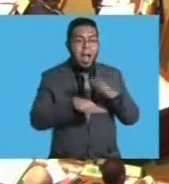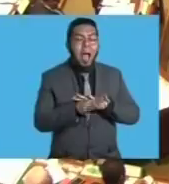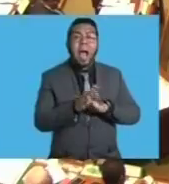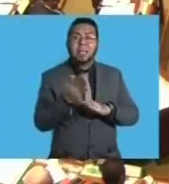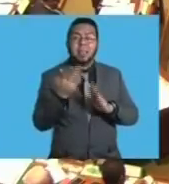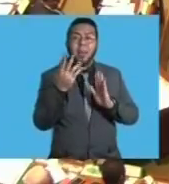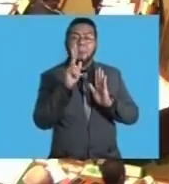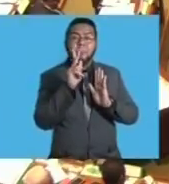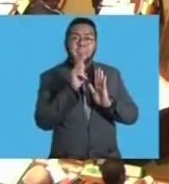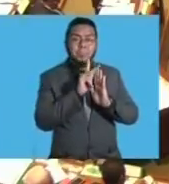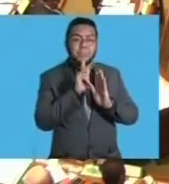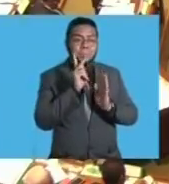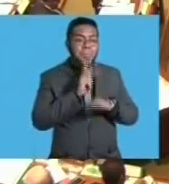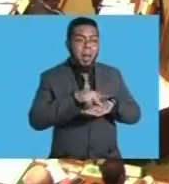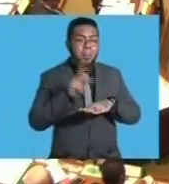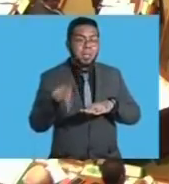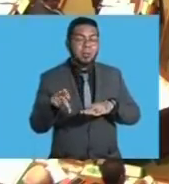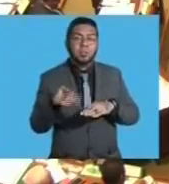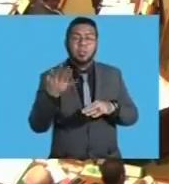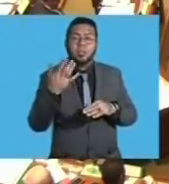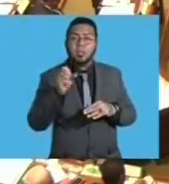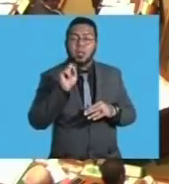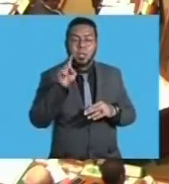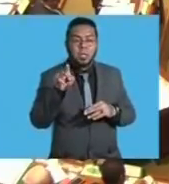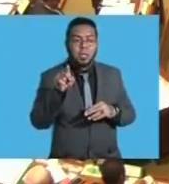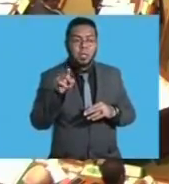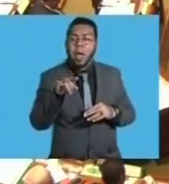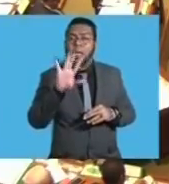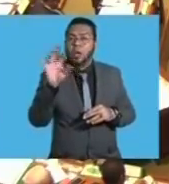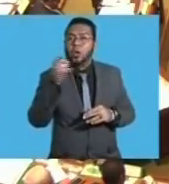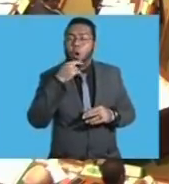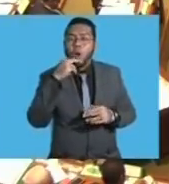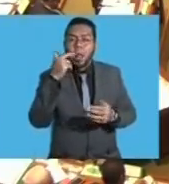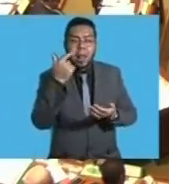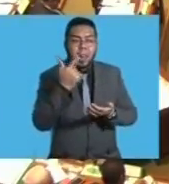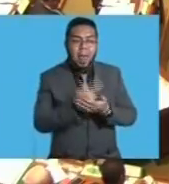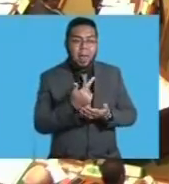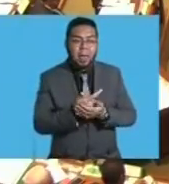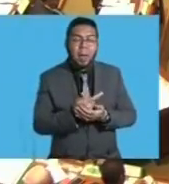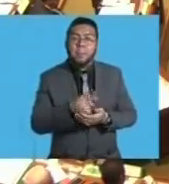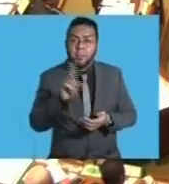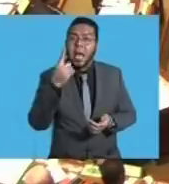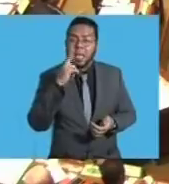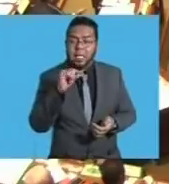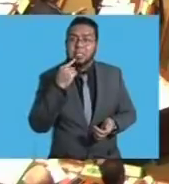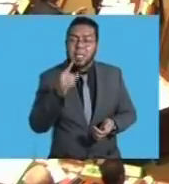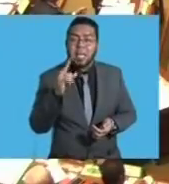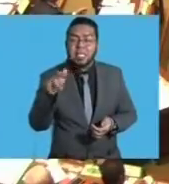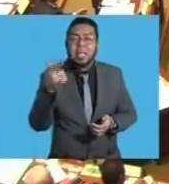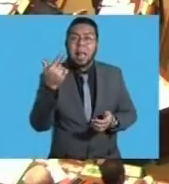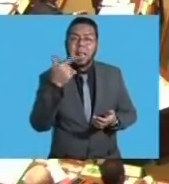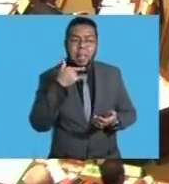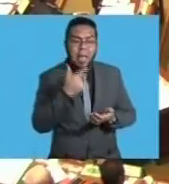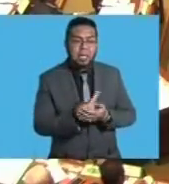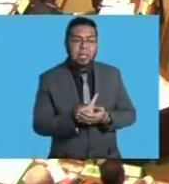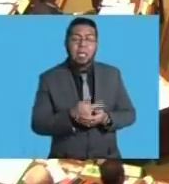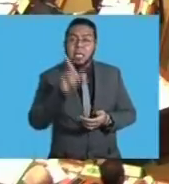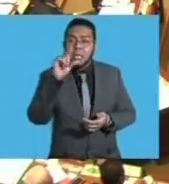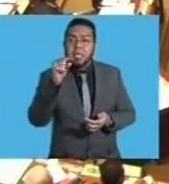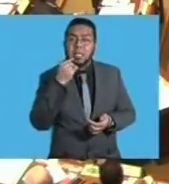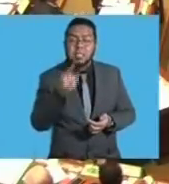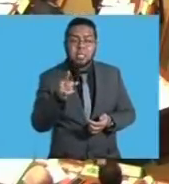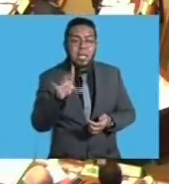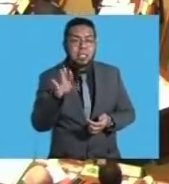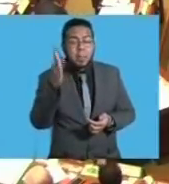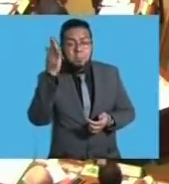language, I cannot call Honourable Nawaikula a liar, but I can say he's lying. He can say to me